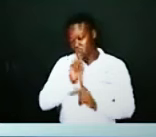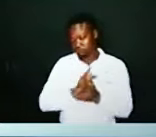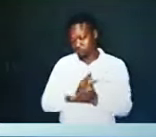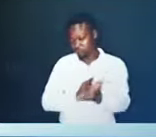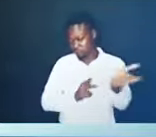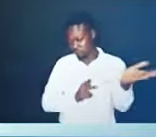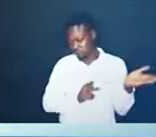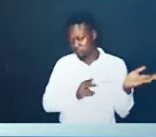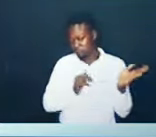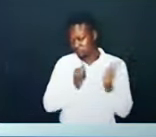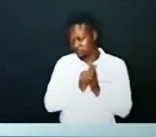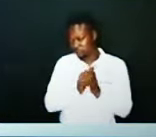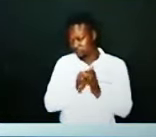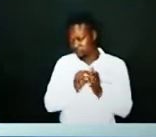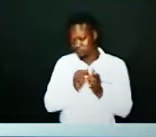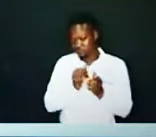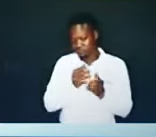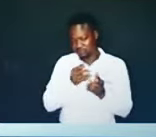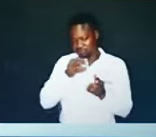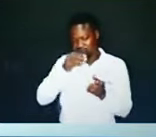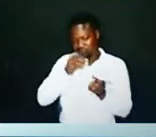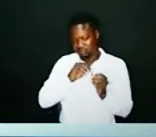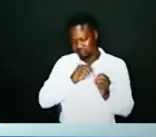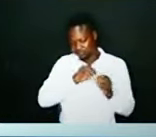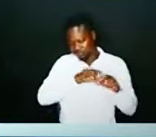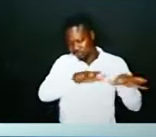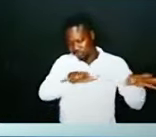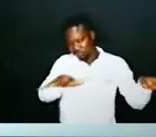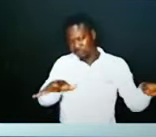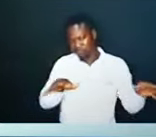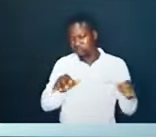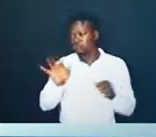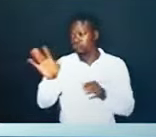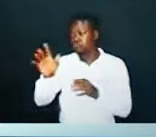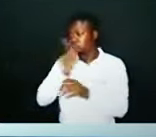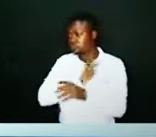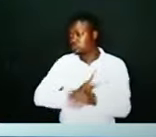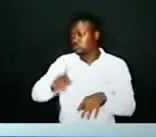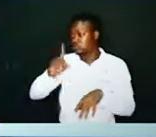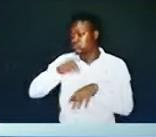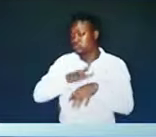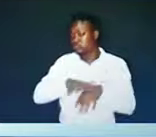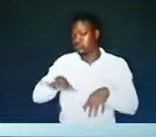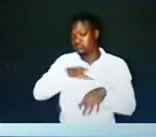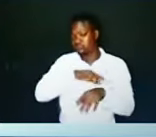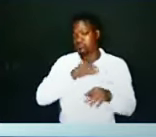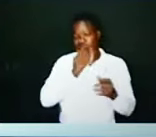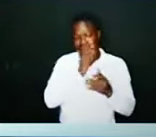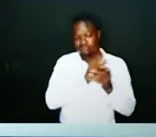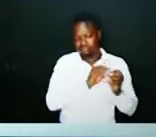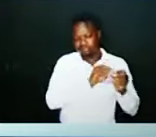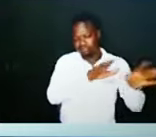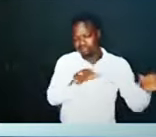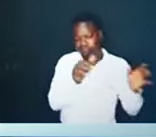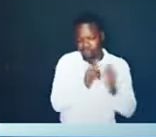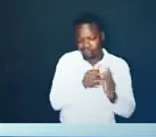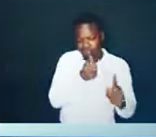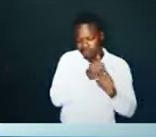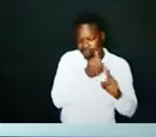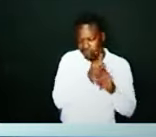dispersed among the peoples in all the provinces of your kingdom who keep themselves